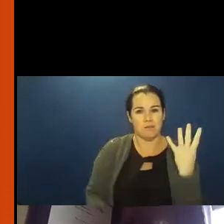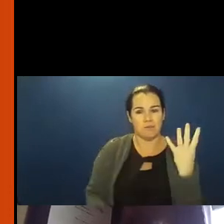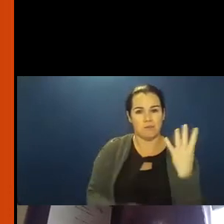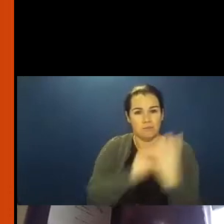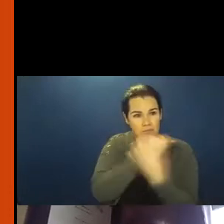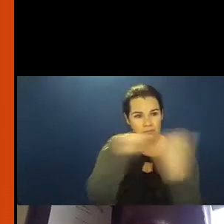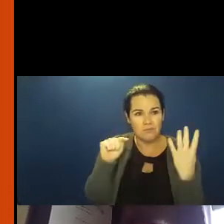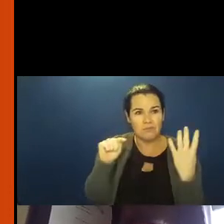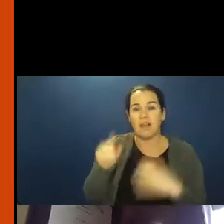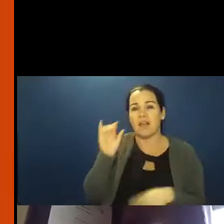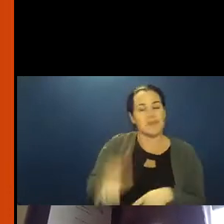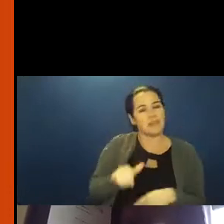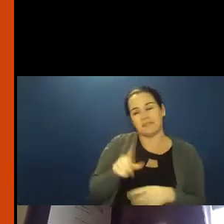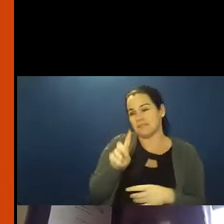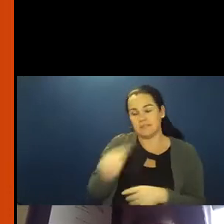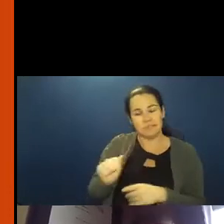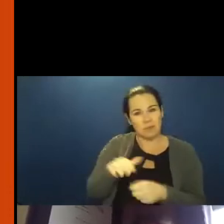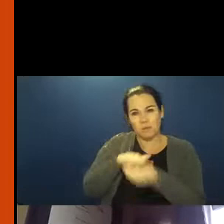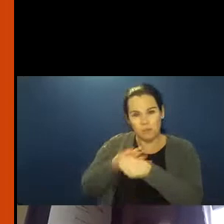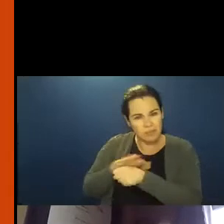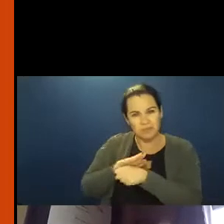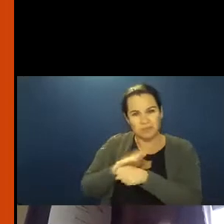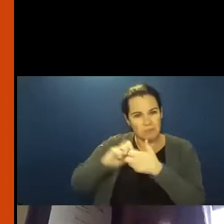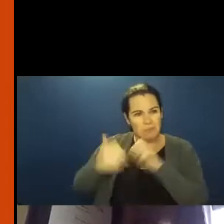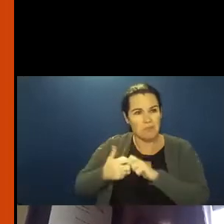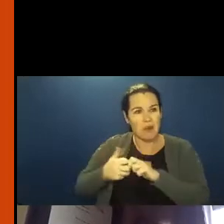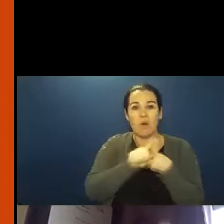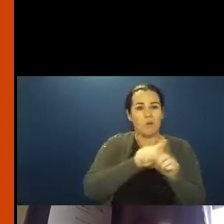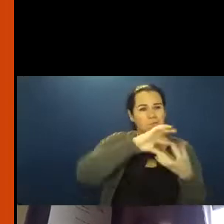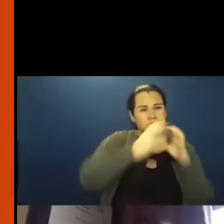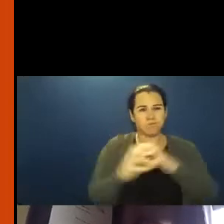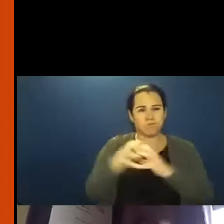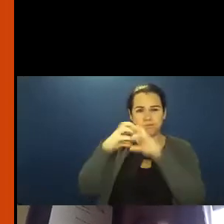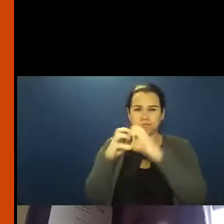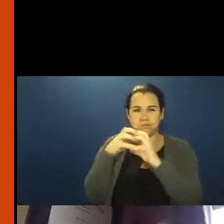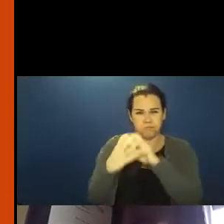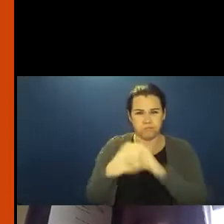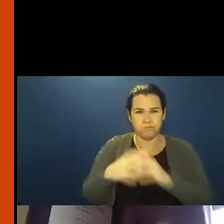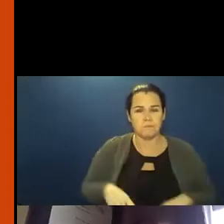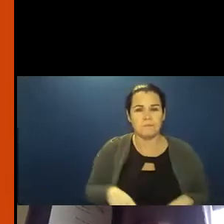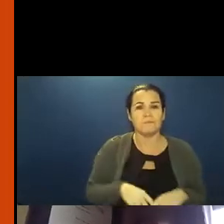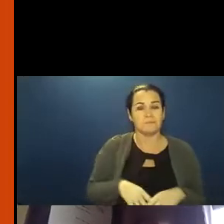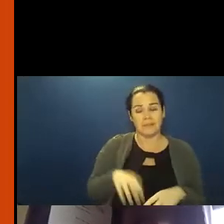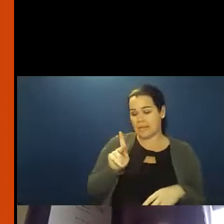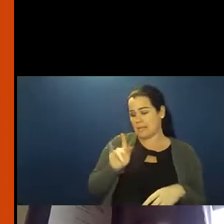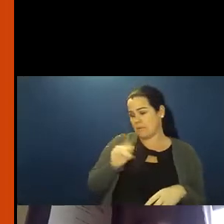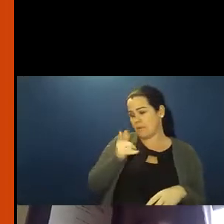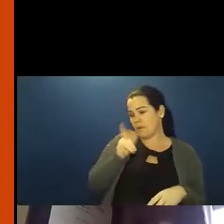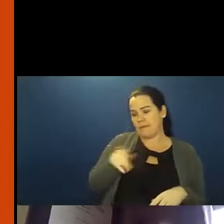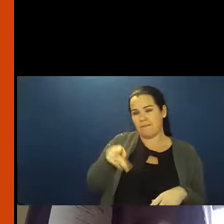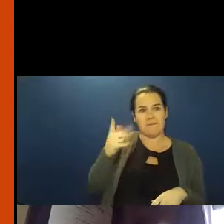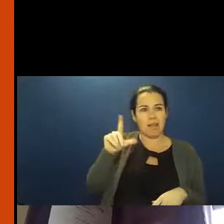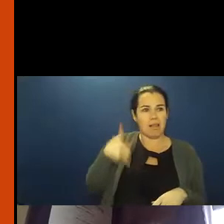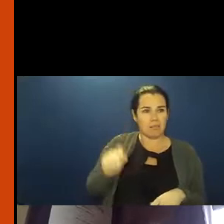disability issue, regionality issue, as well as intersectionality. Kimberly Phillips talked about the challenges that people